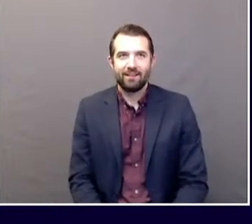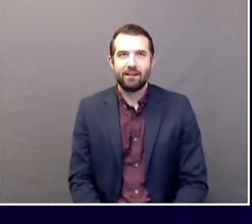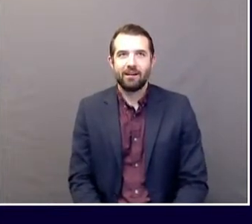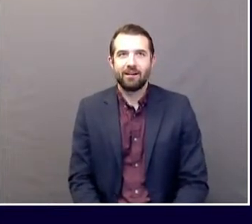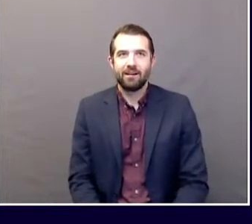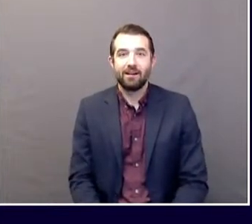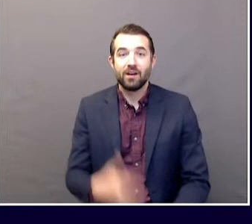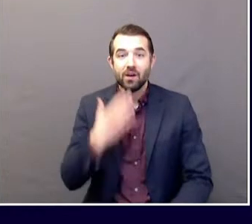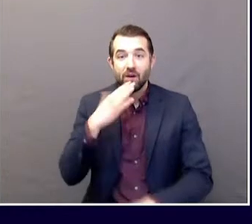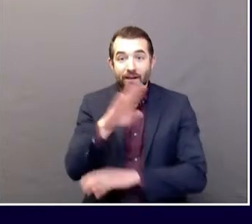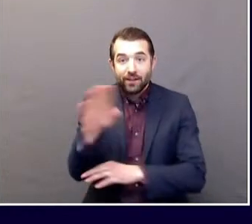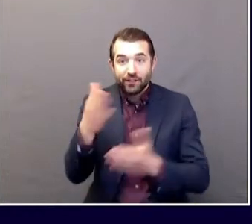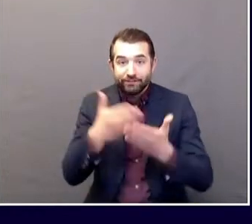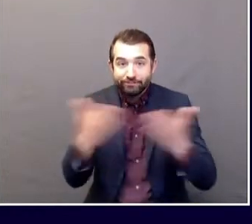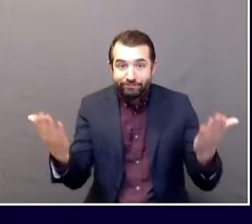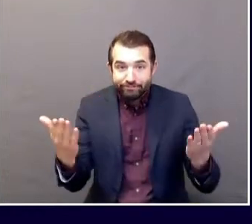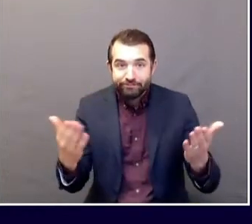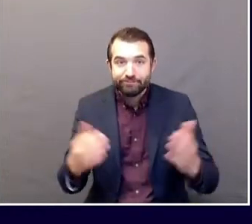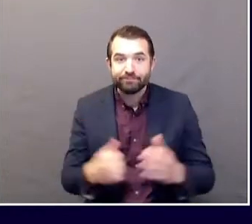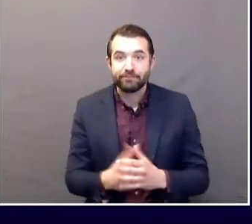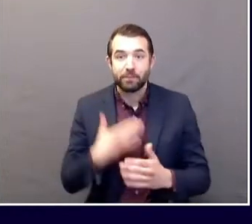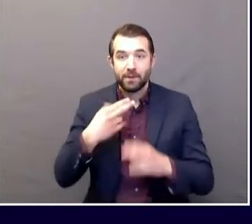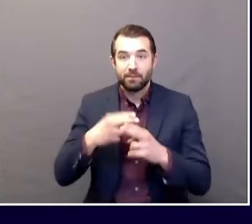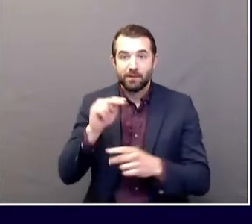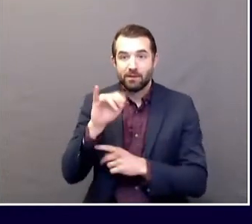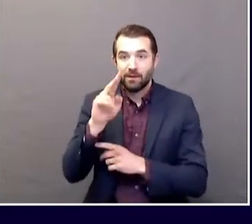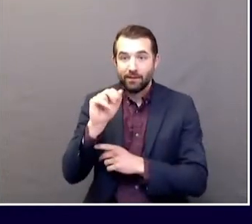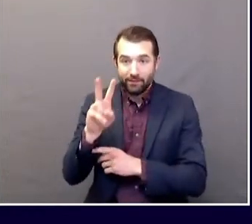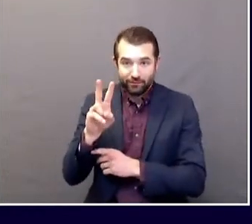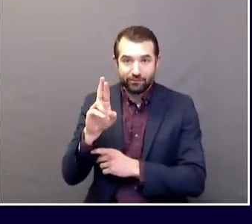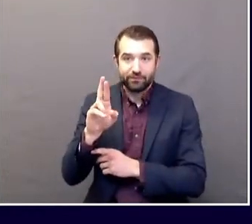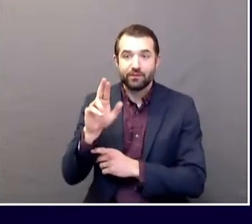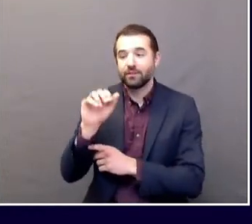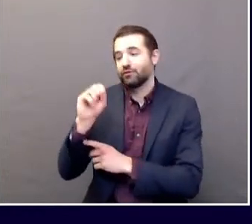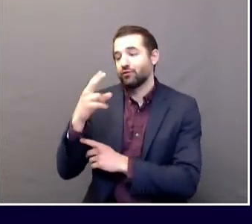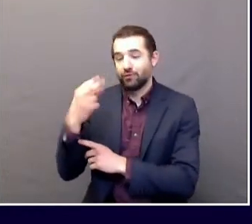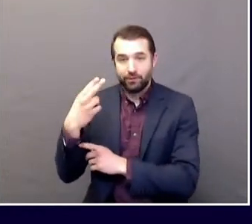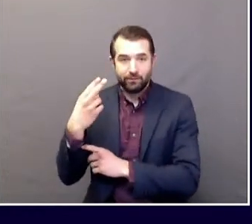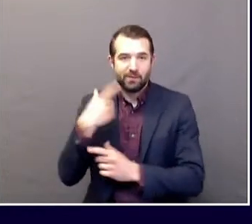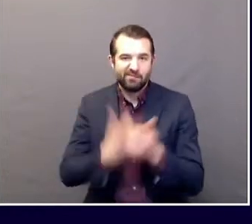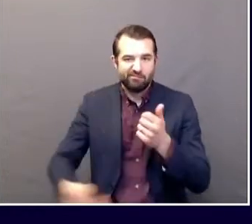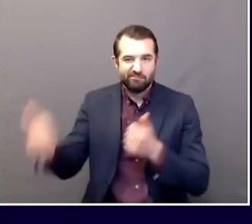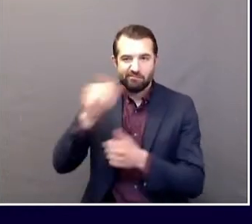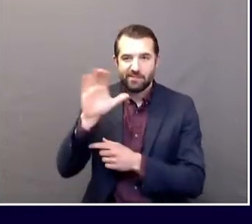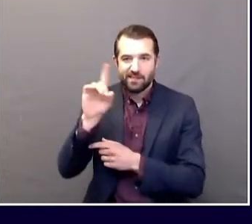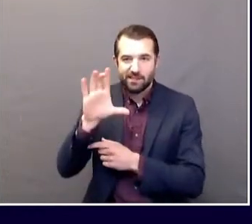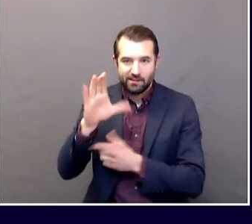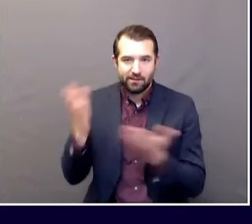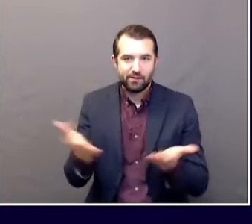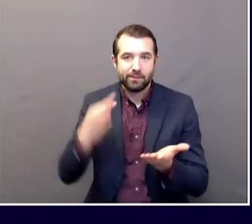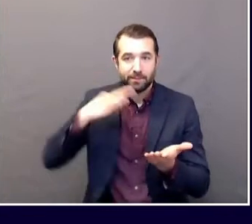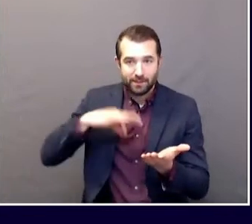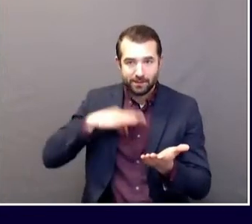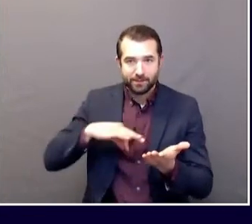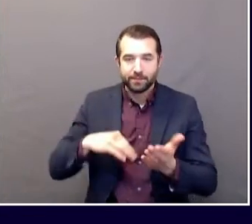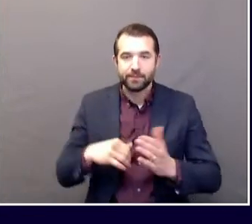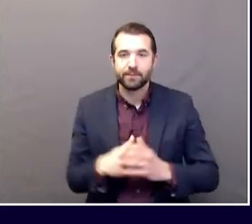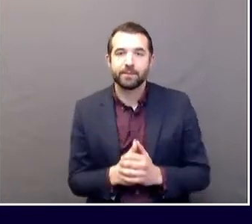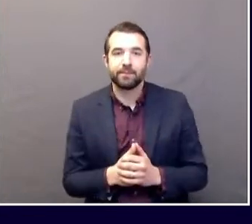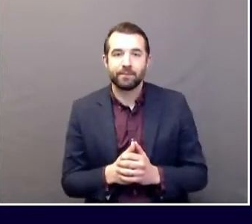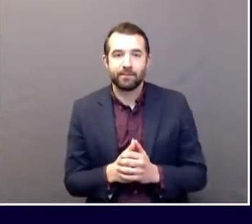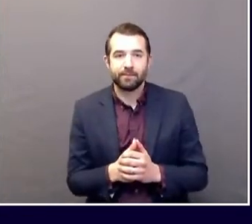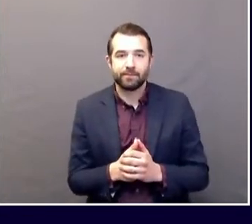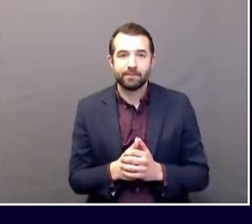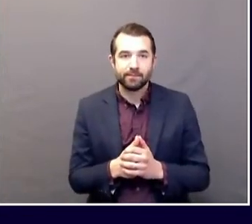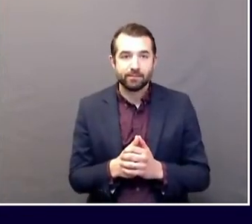Good afternoon, everyone. I'm Nirav Shah, the Director of Maine Center for Disease Control and Prevention. I'm joined this afternoon